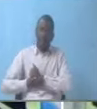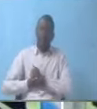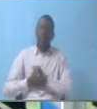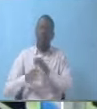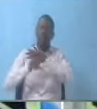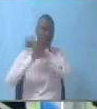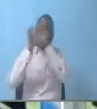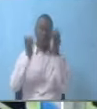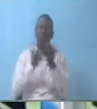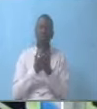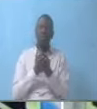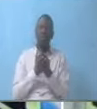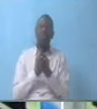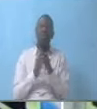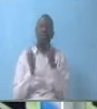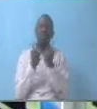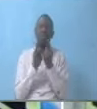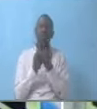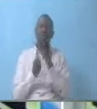And